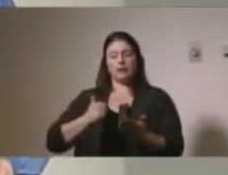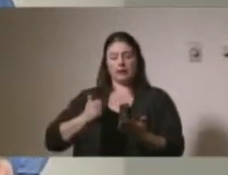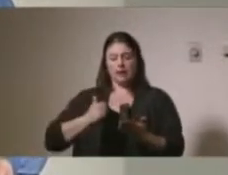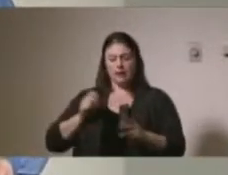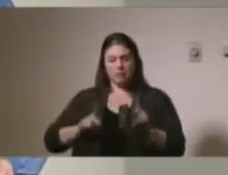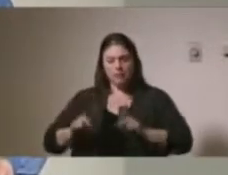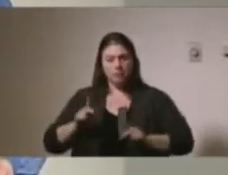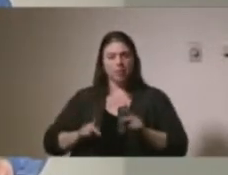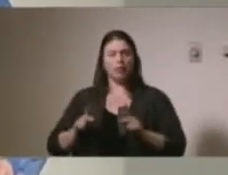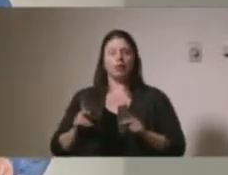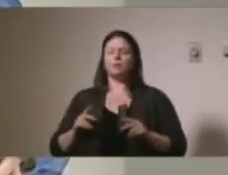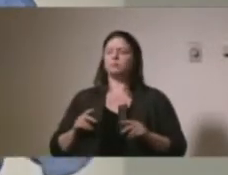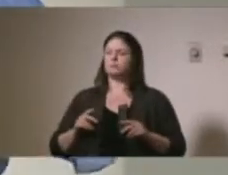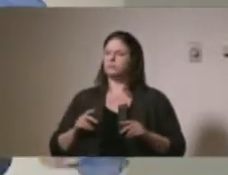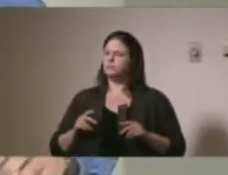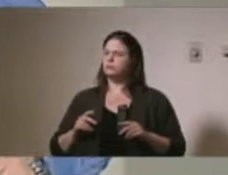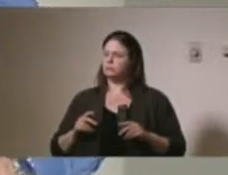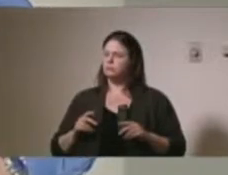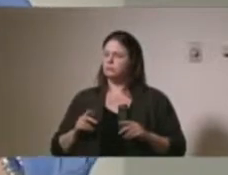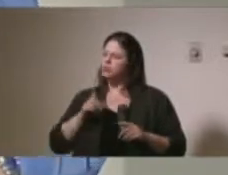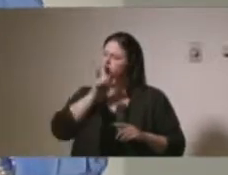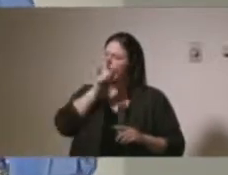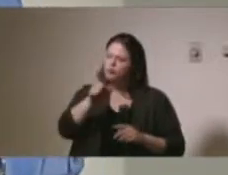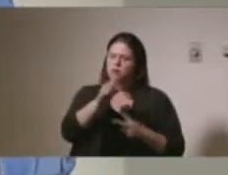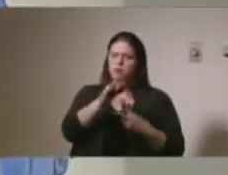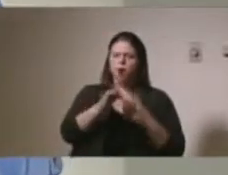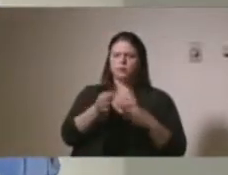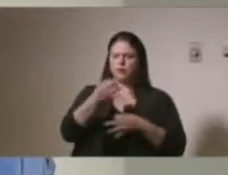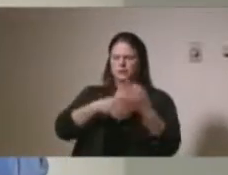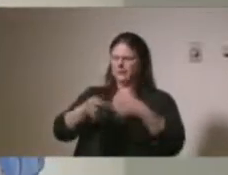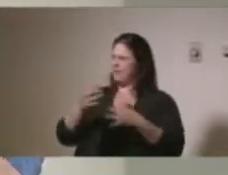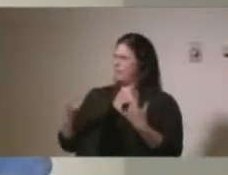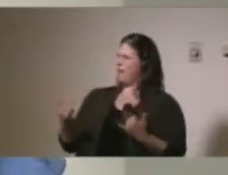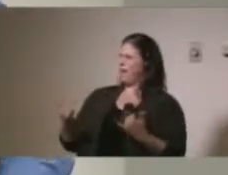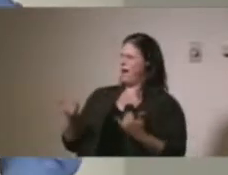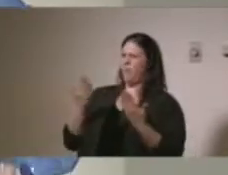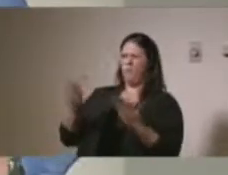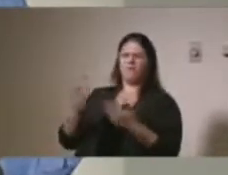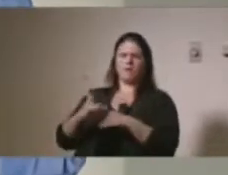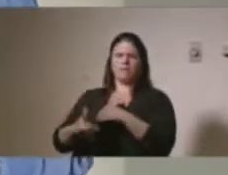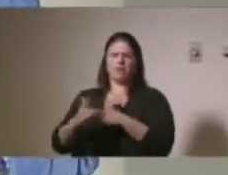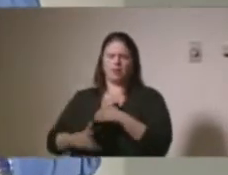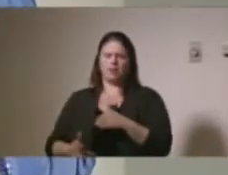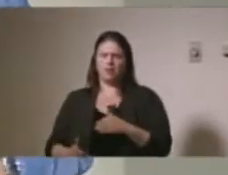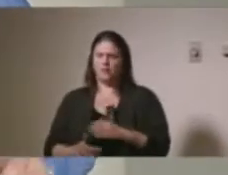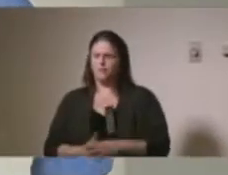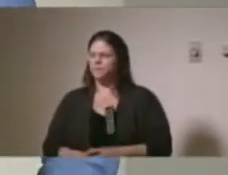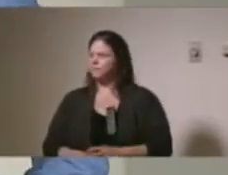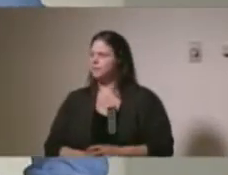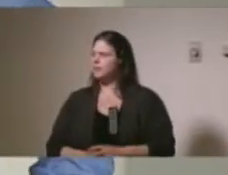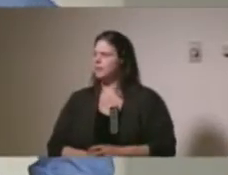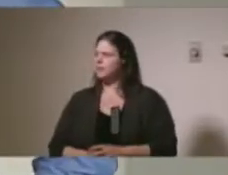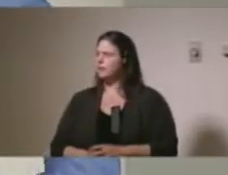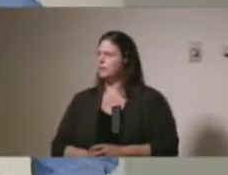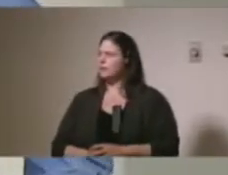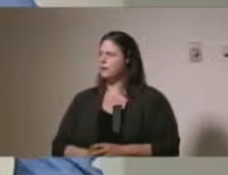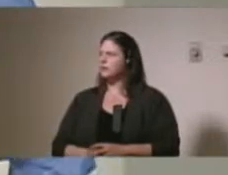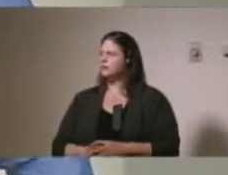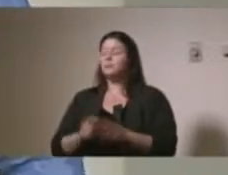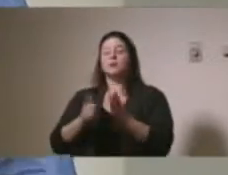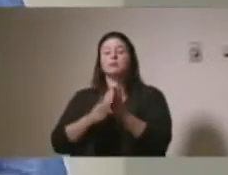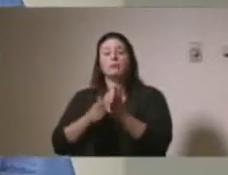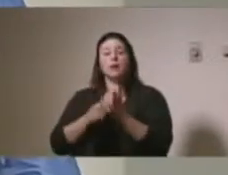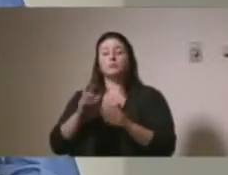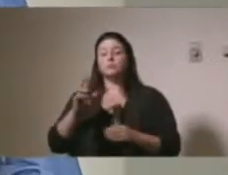real choices as opposed to what's currently being offered. And I want to mention sometimes the right wing provides us